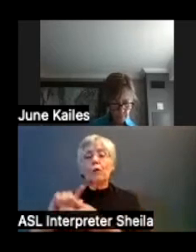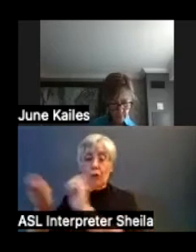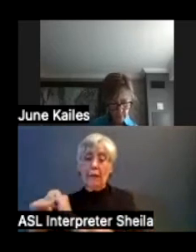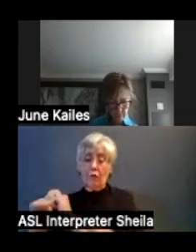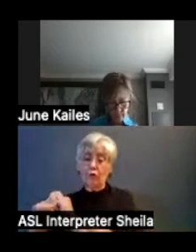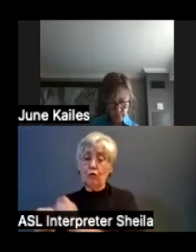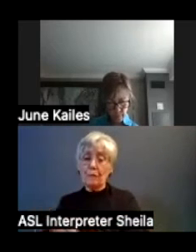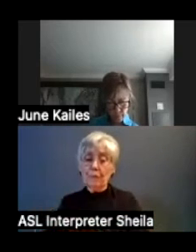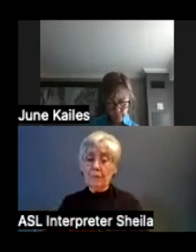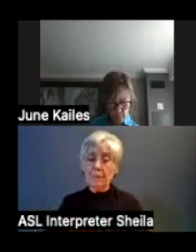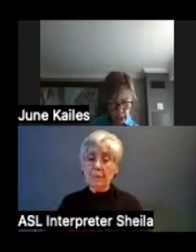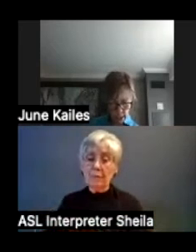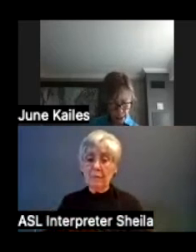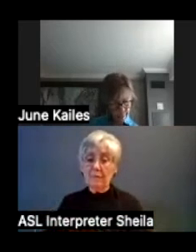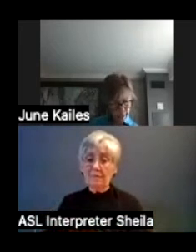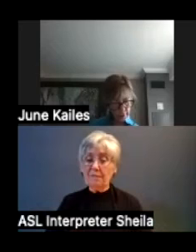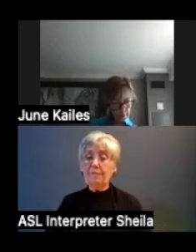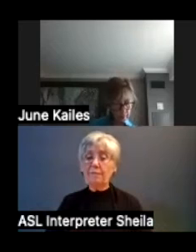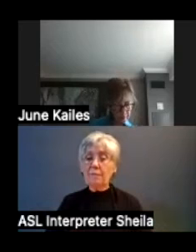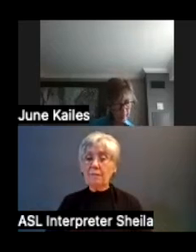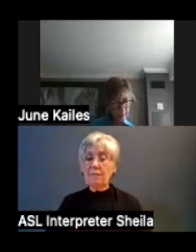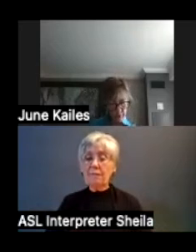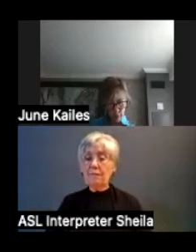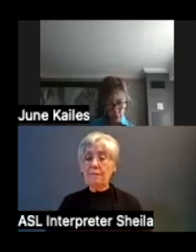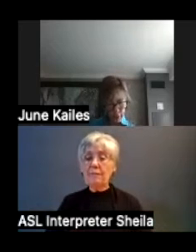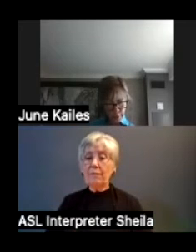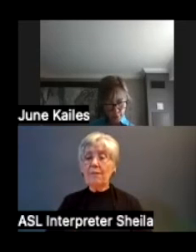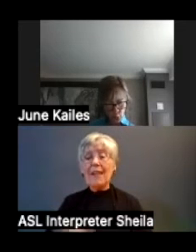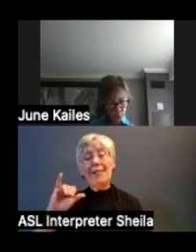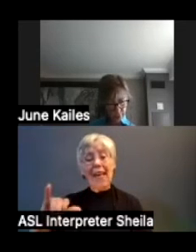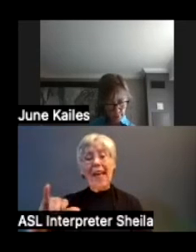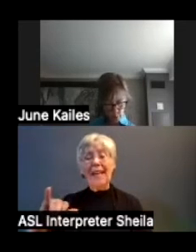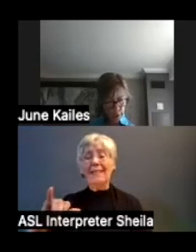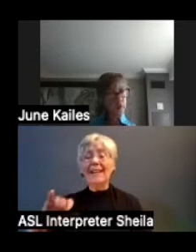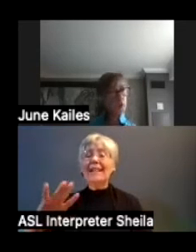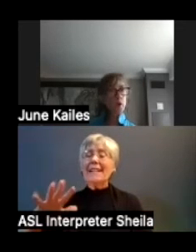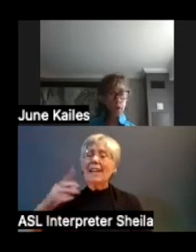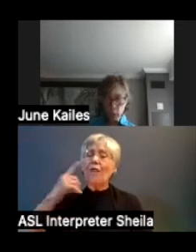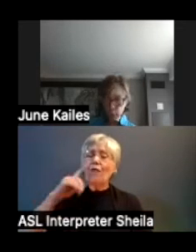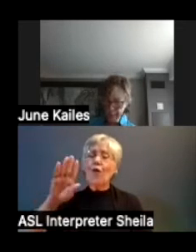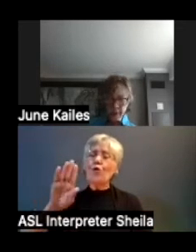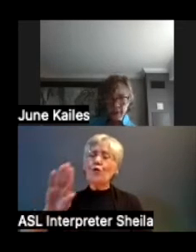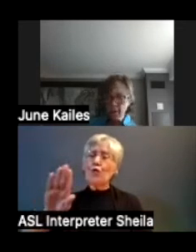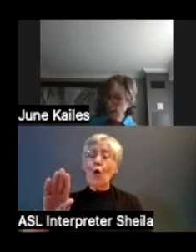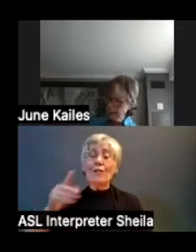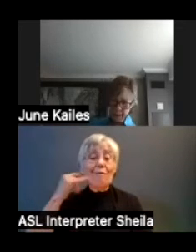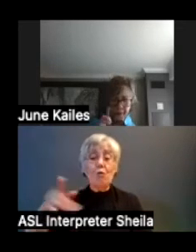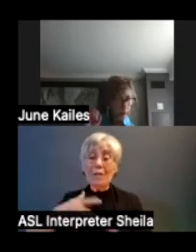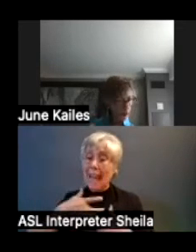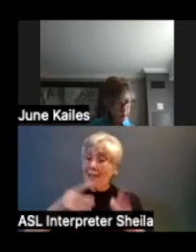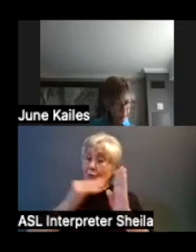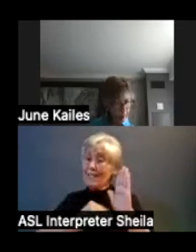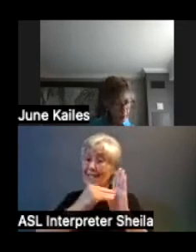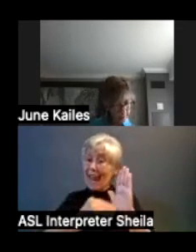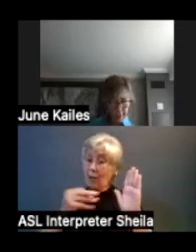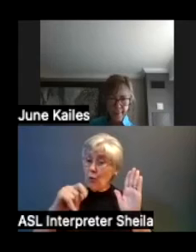So that's kind of for your little those of you who are note takers, that's how